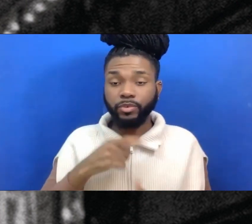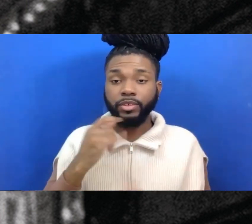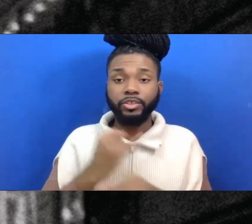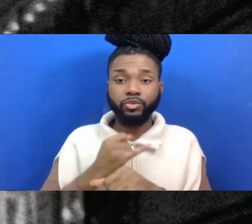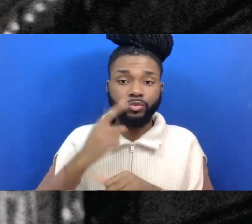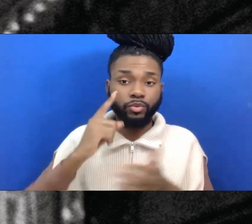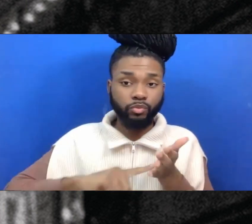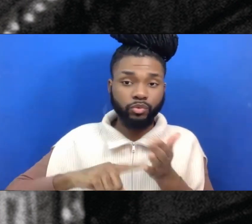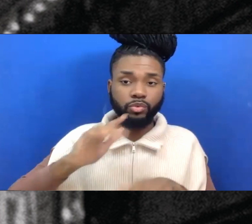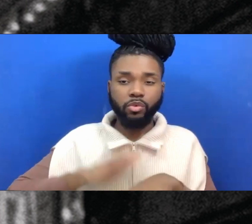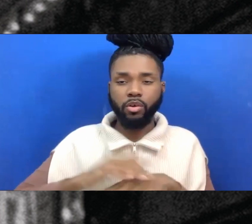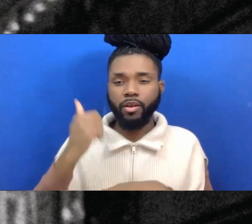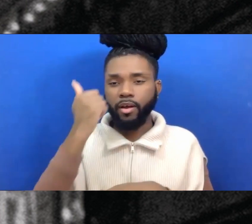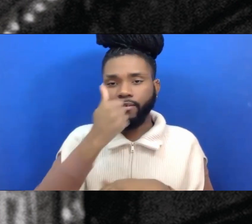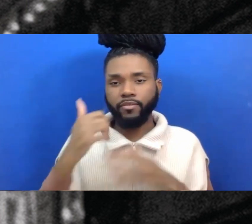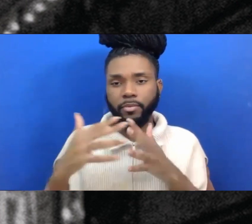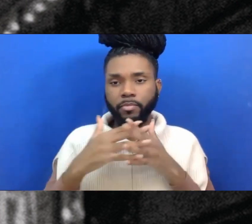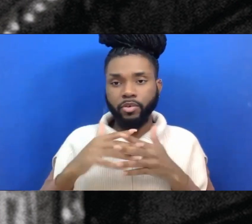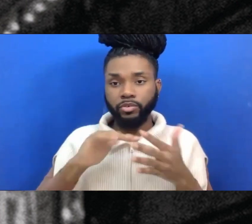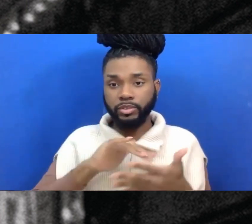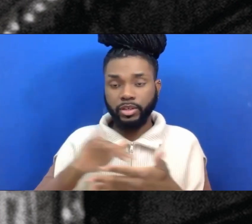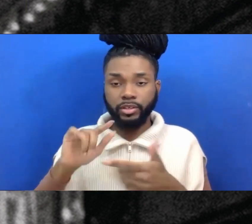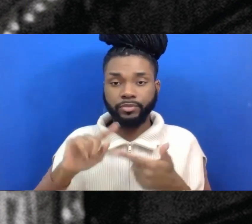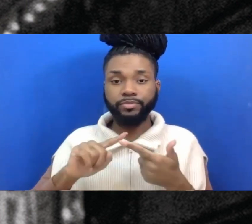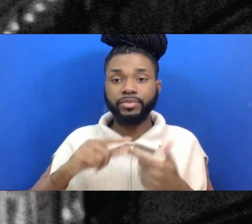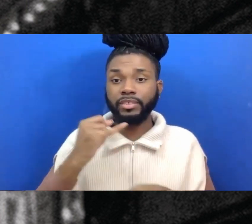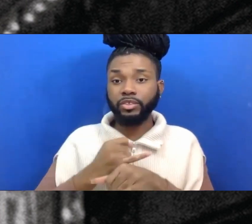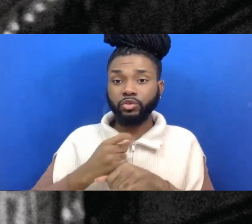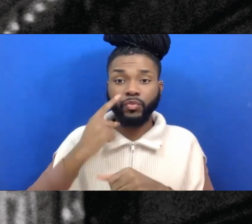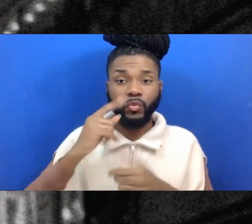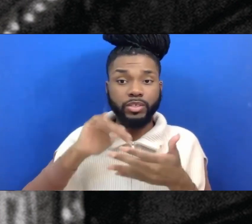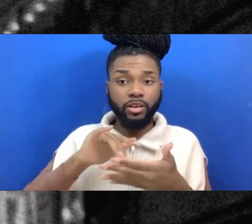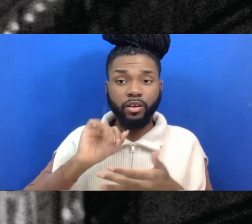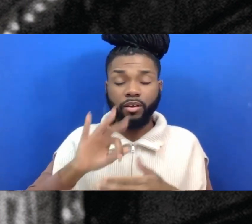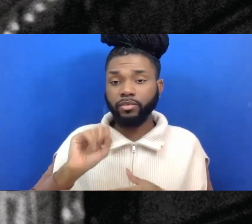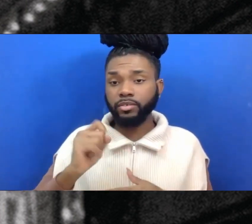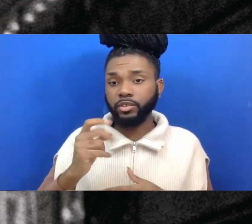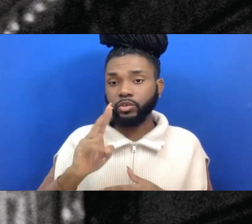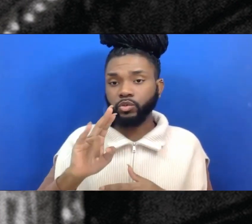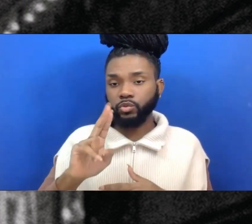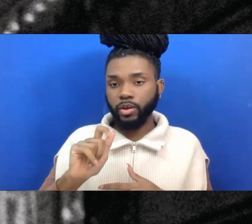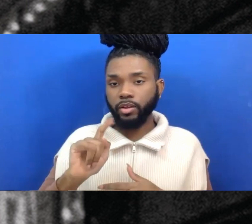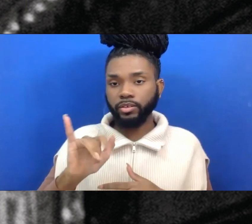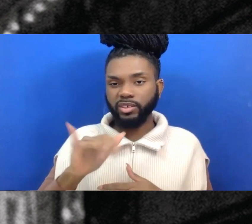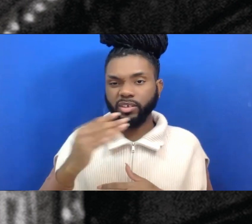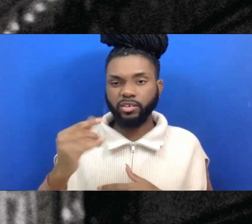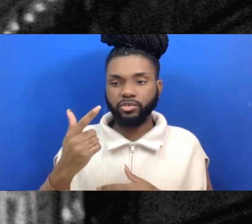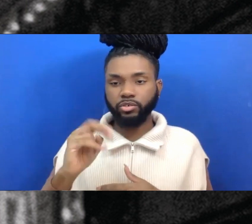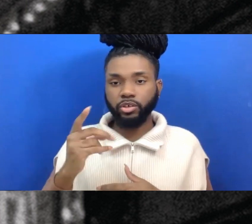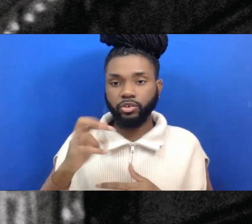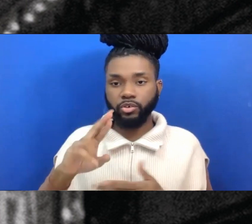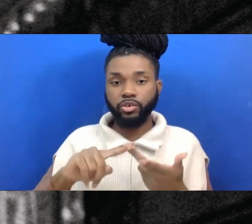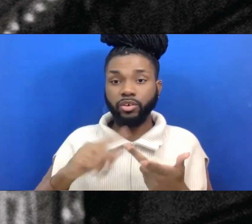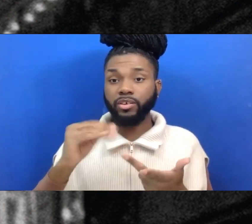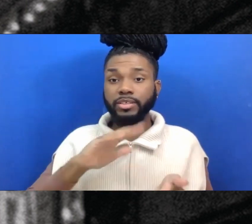on African American Studies, the Institute for the Study of Sexuality and Gender, and the Center